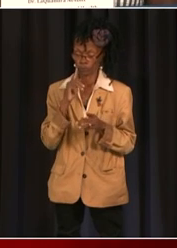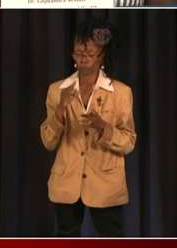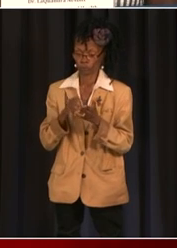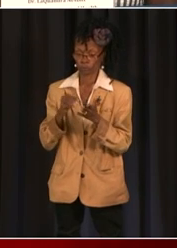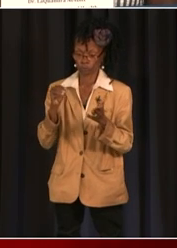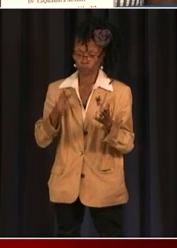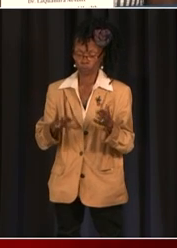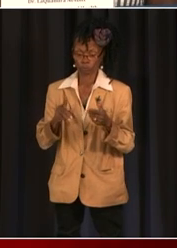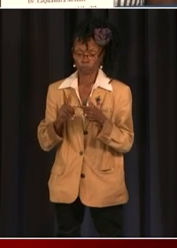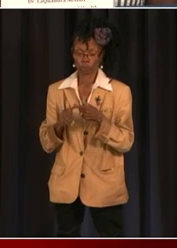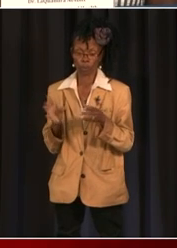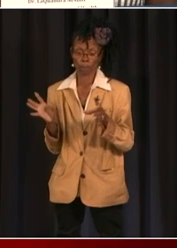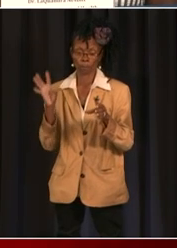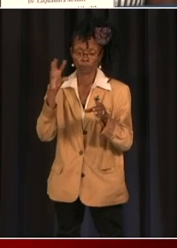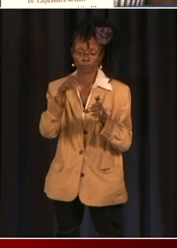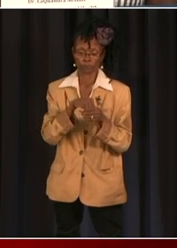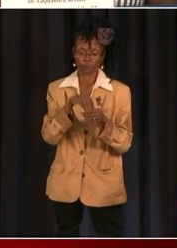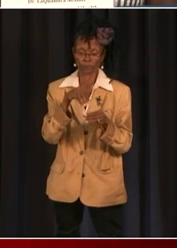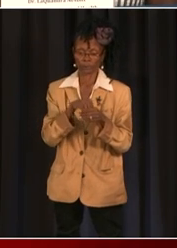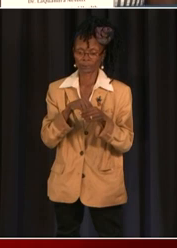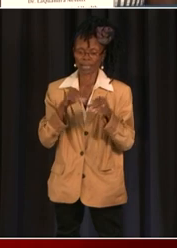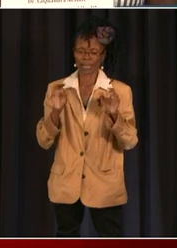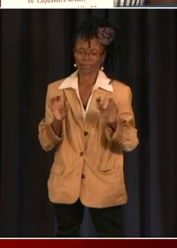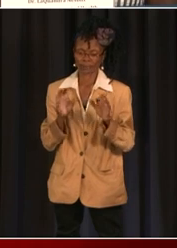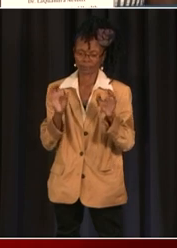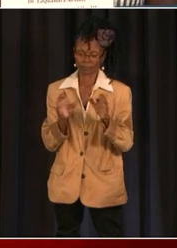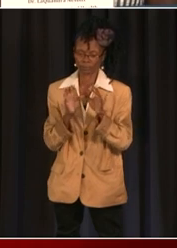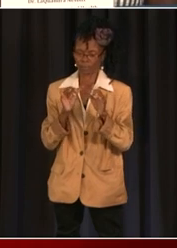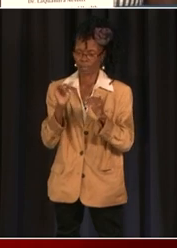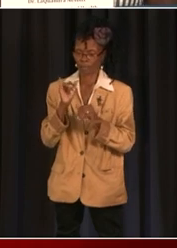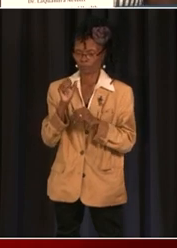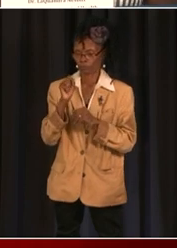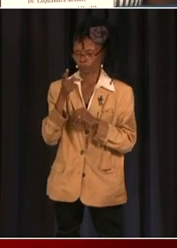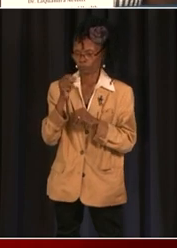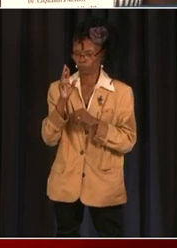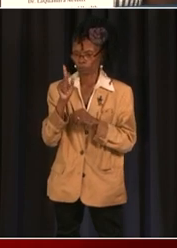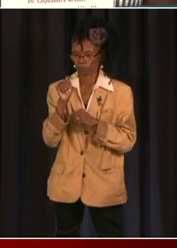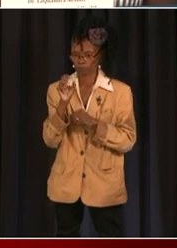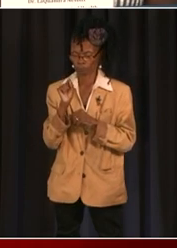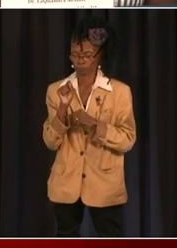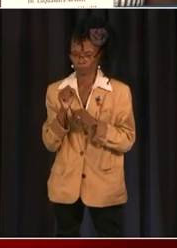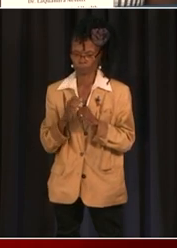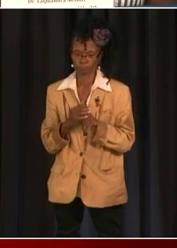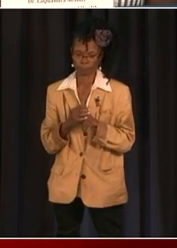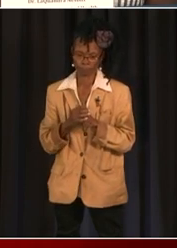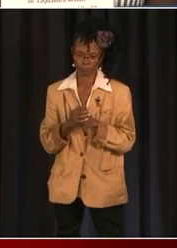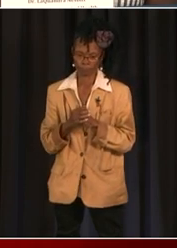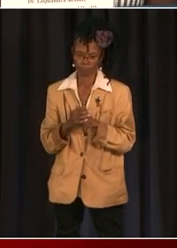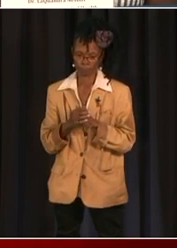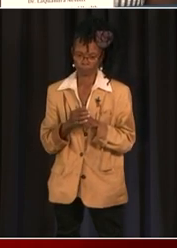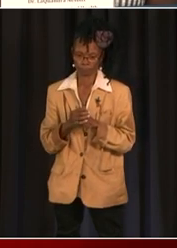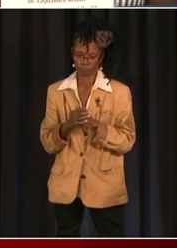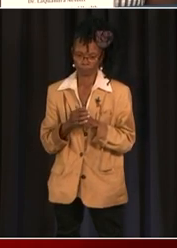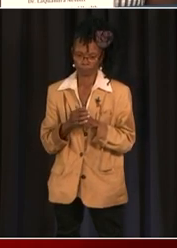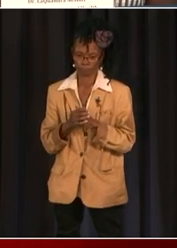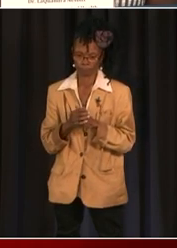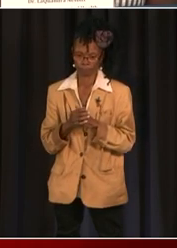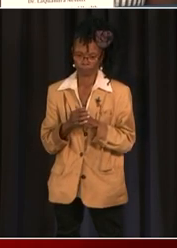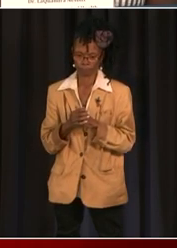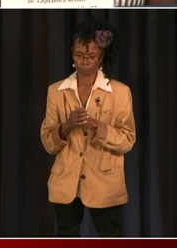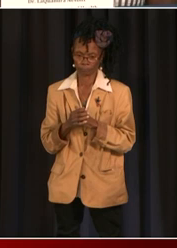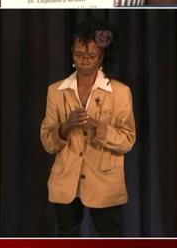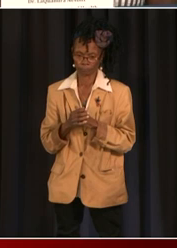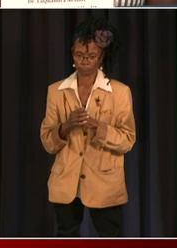extracurricular activities, including sports. It's important for us to continue the layered mitigation strategies for our student